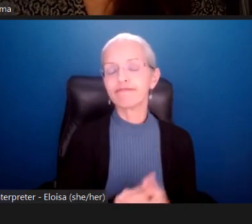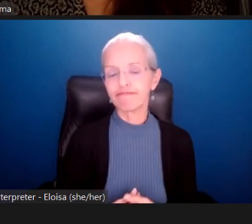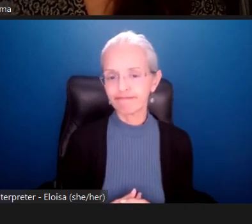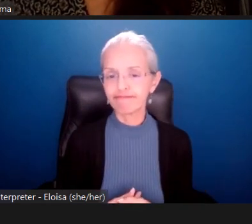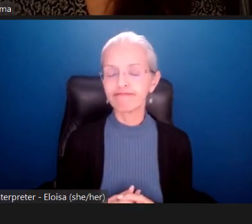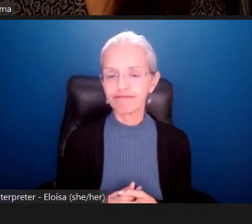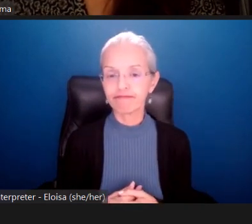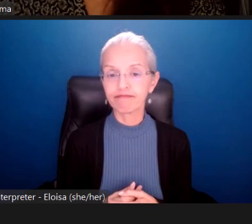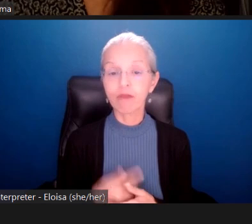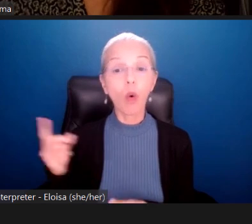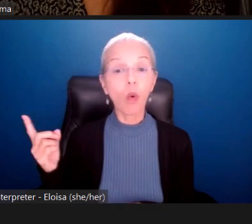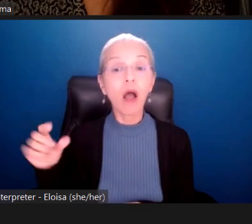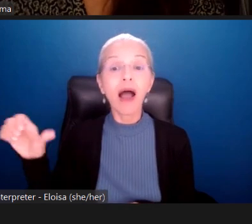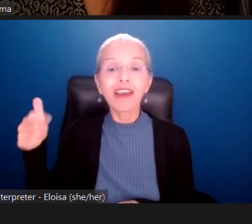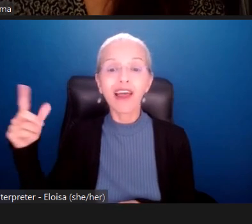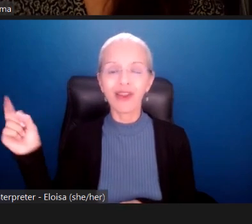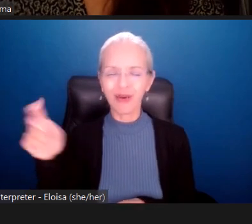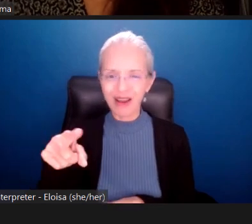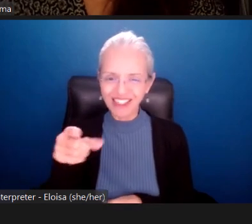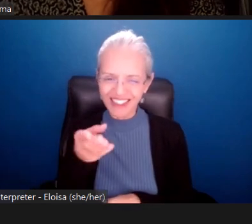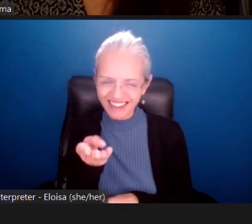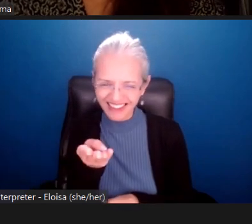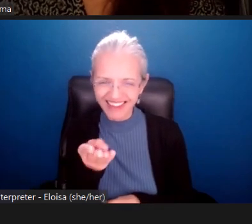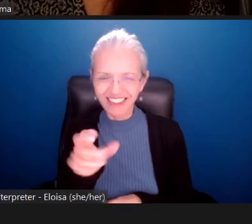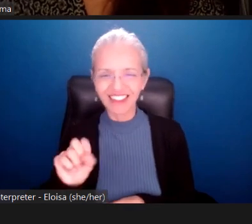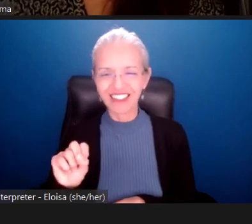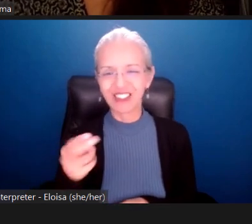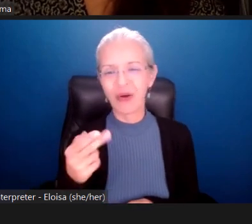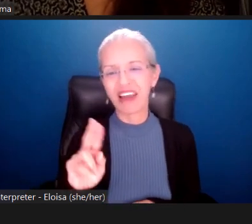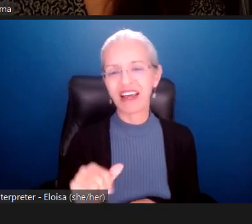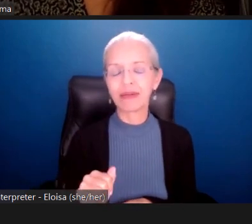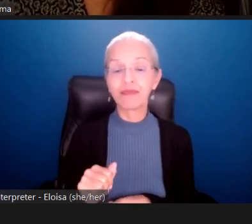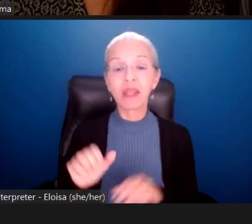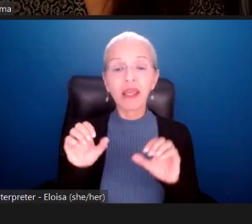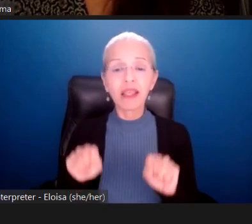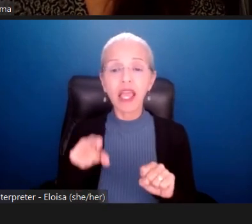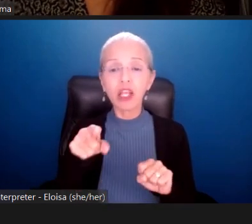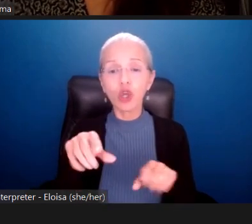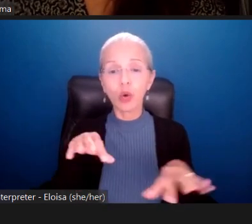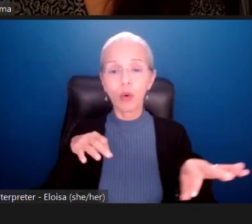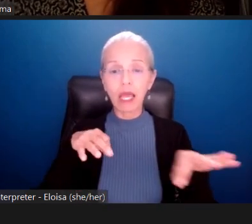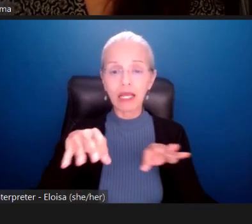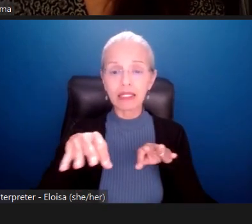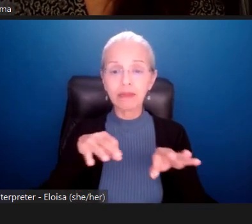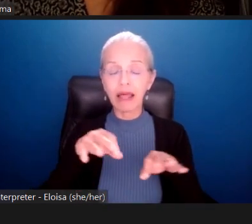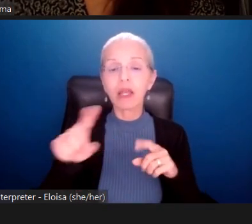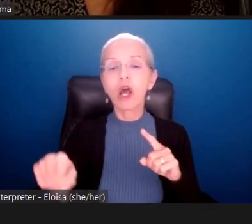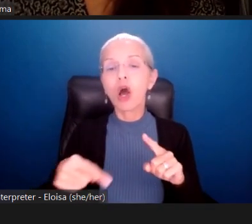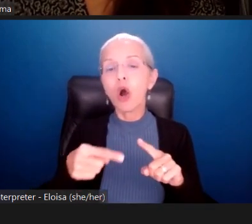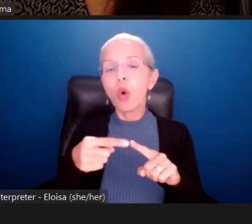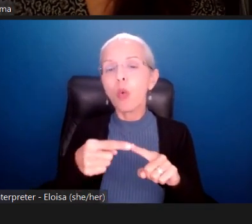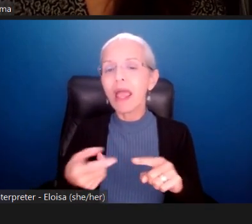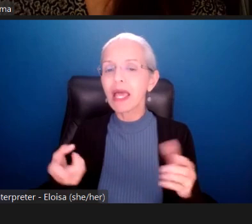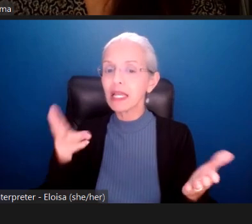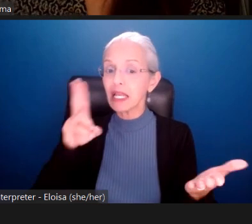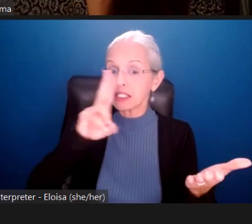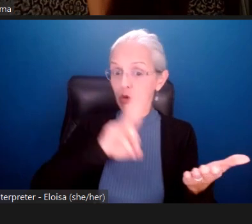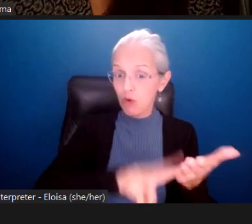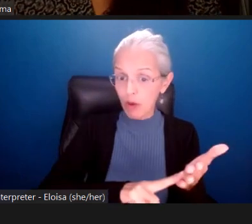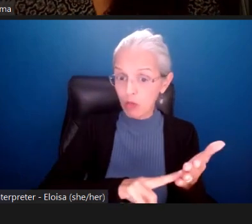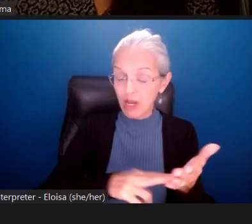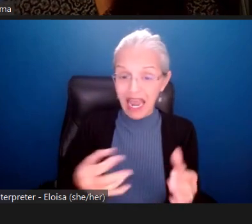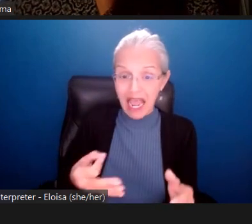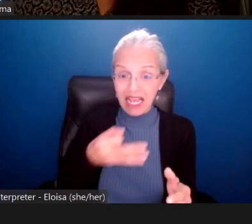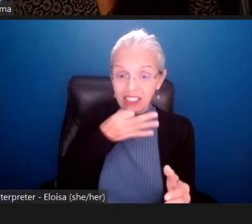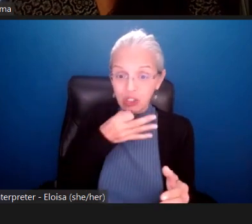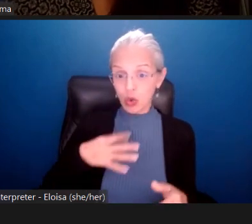So another question, Suhana. Can you explain when is enrollment? As soon as eligible